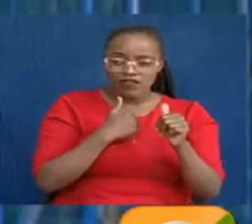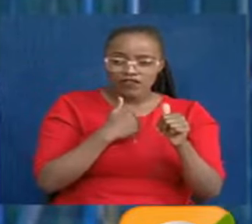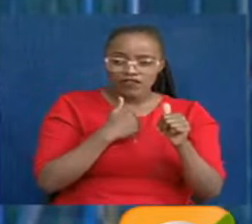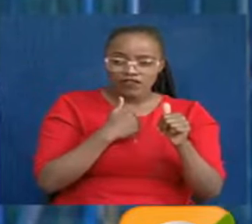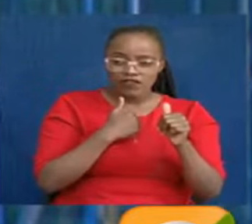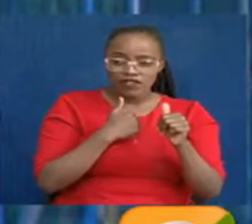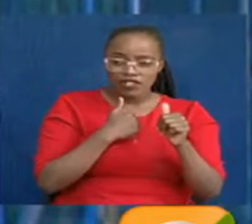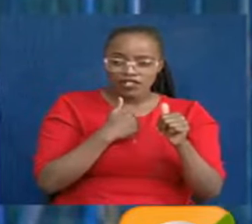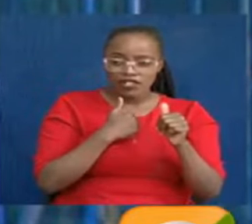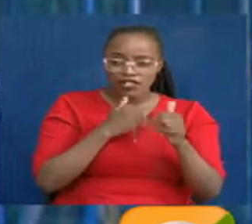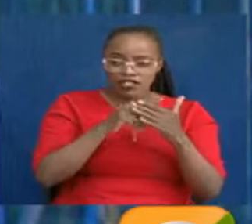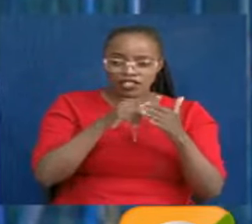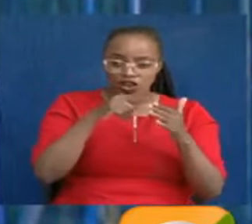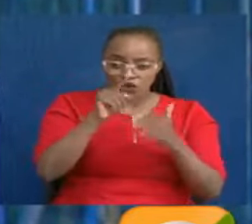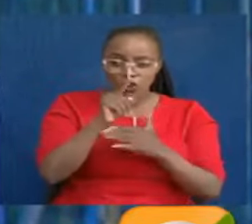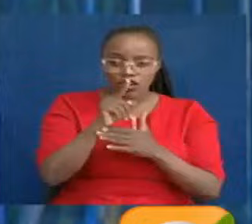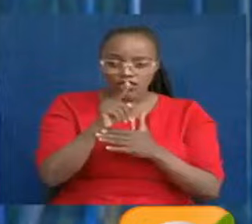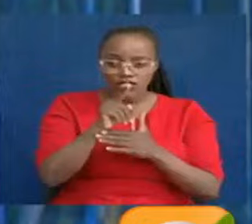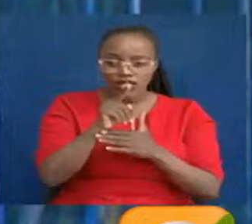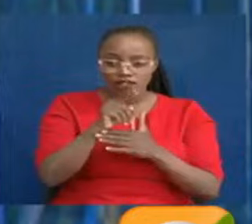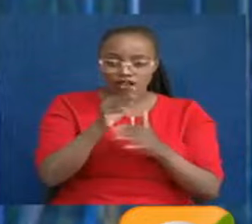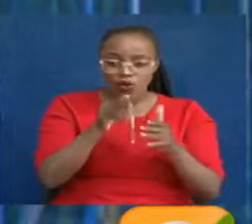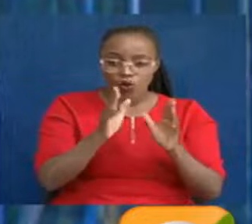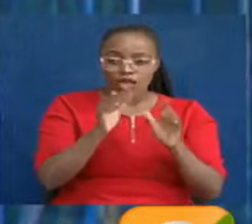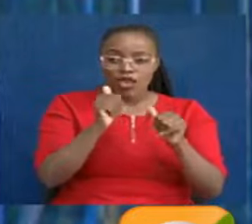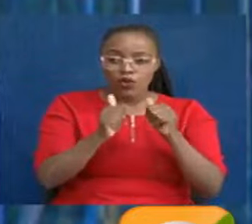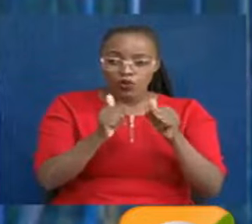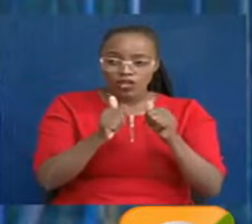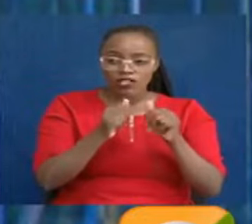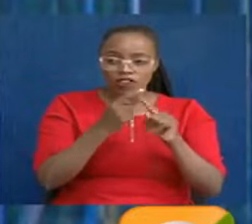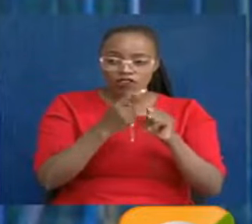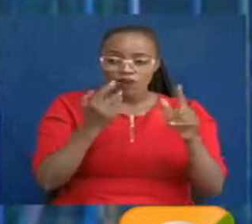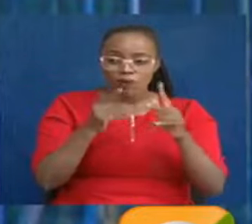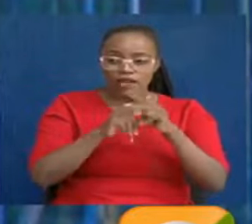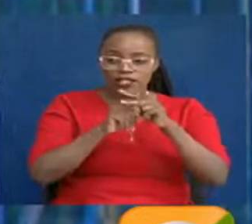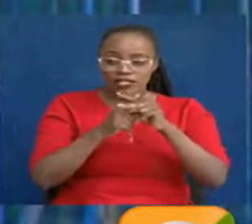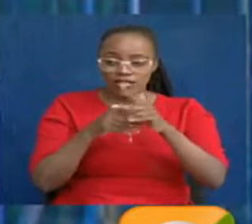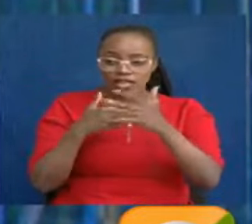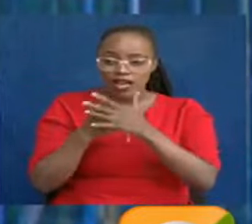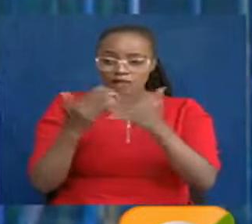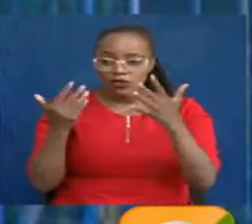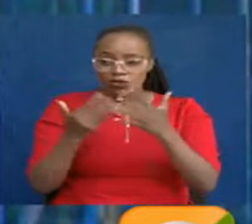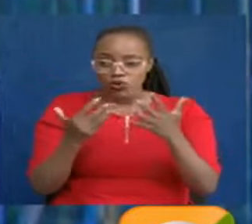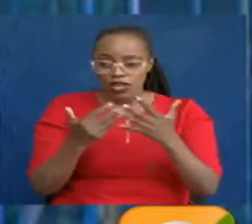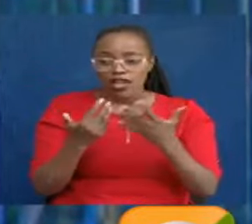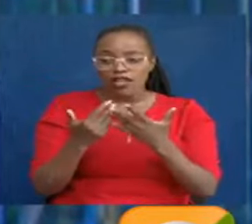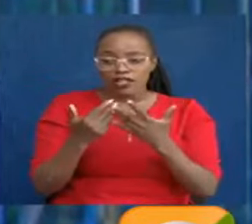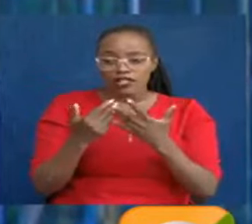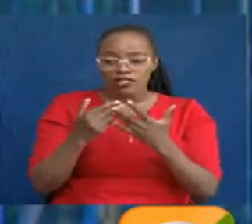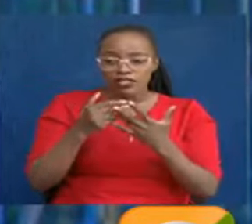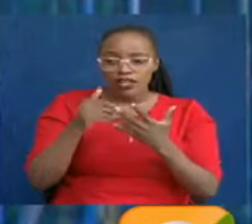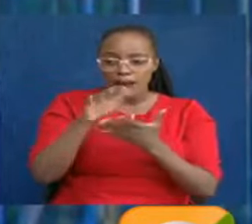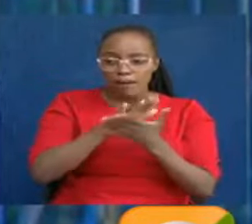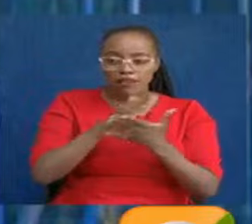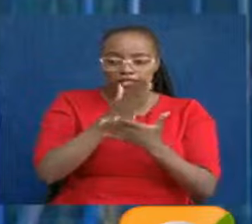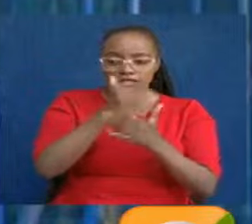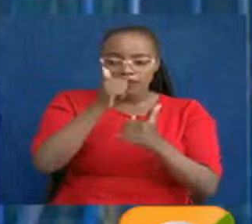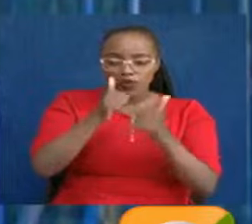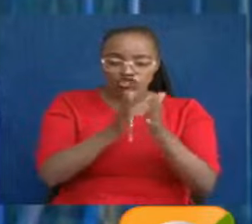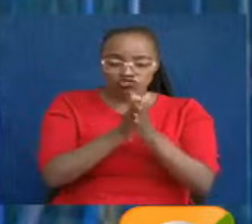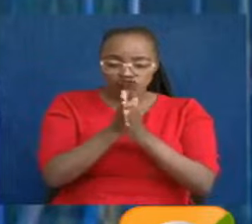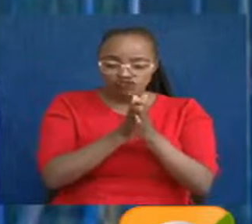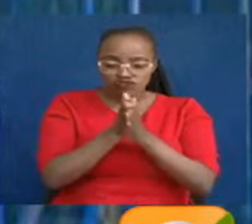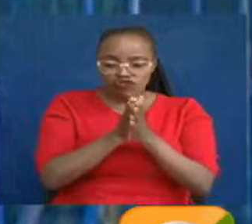put up a right runway for Cyberjaya to take off from where it was started to where it is at this point of time. I think that is something that we look forward